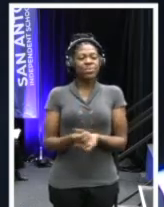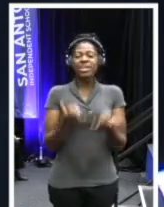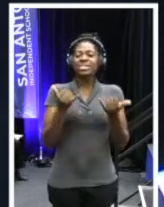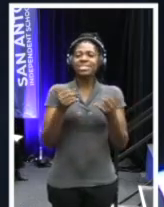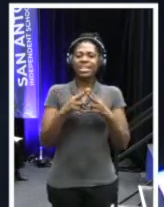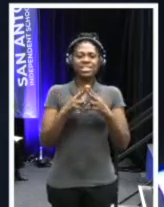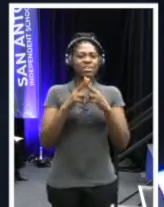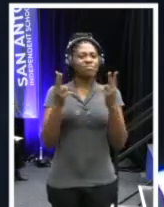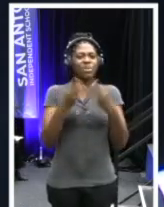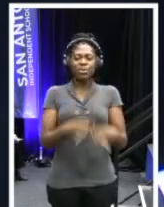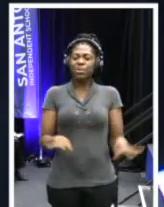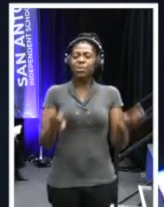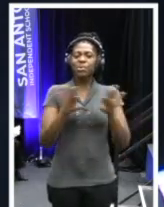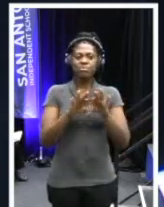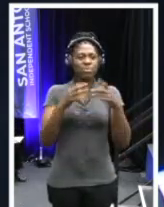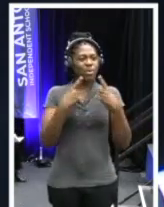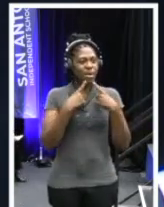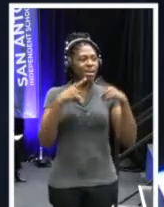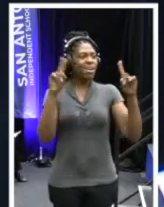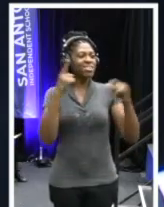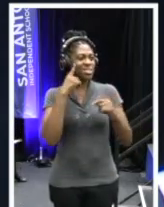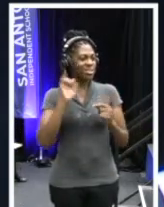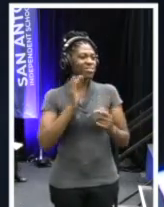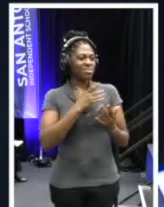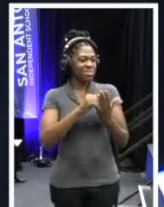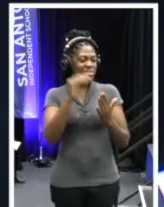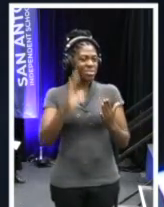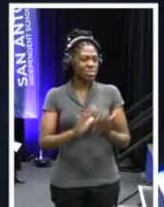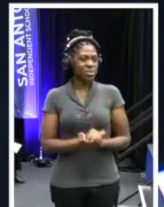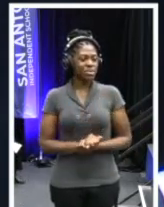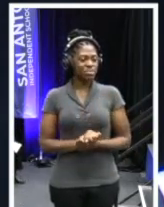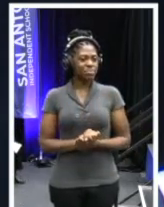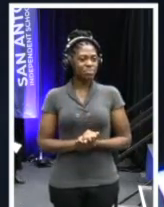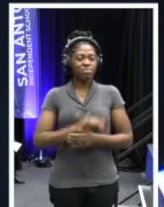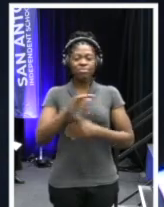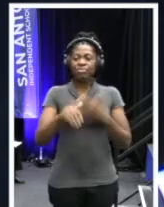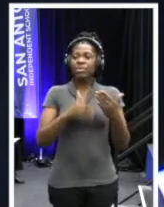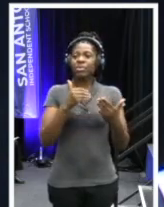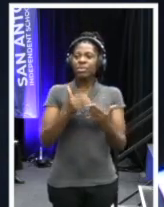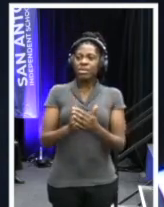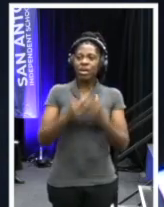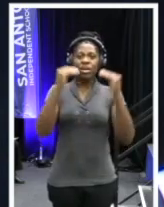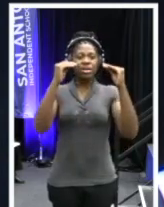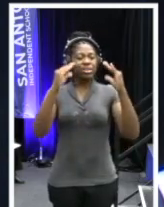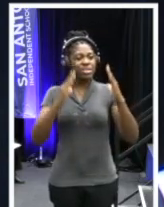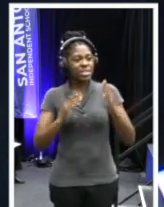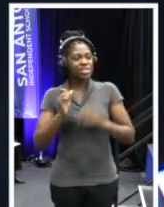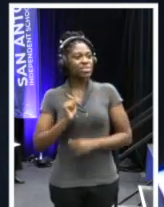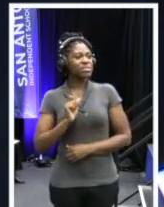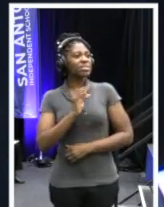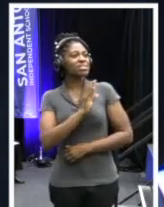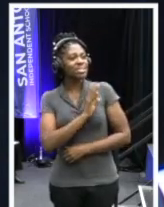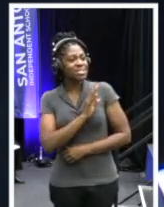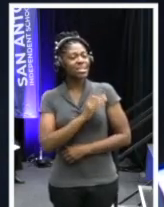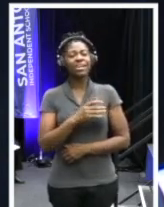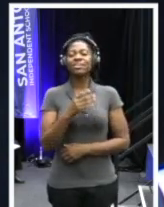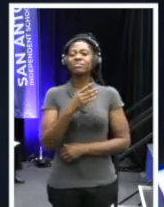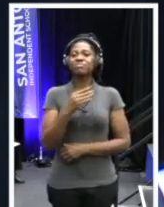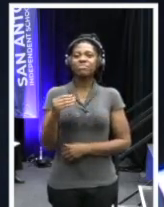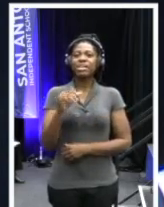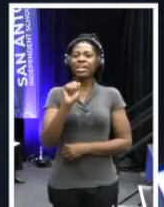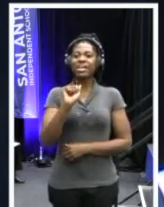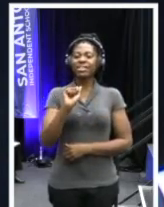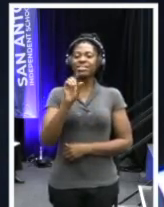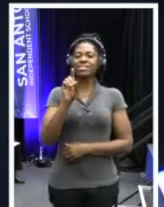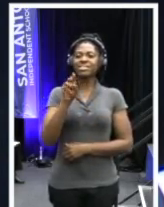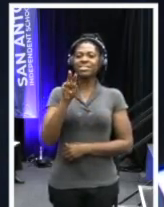date in these young adults' lives. The faculty, staff, and administration of Travis Early College High School, thank you for